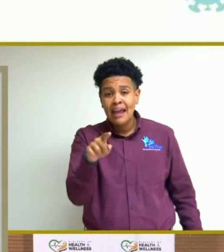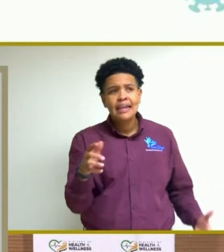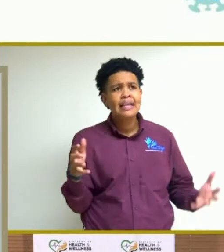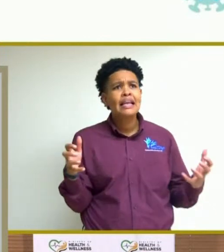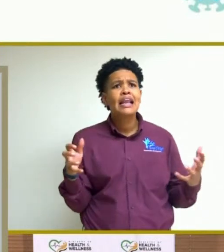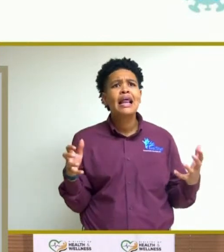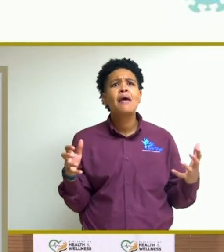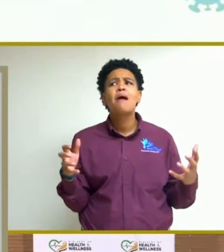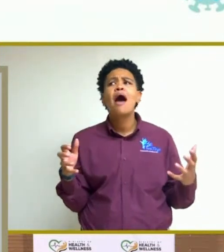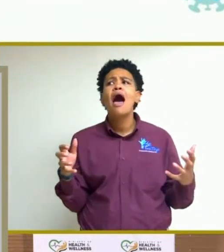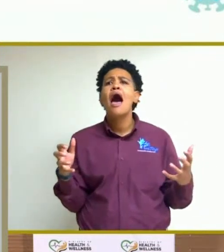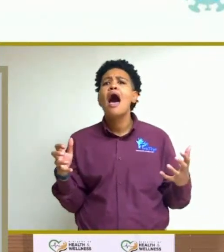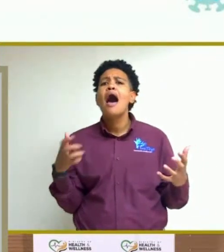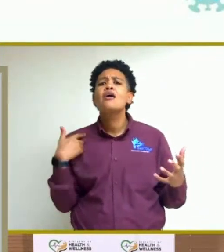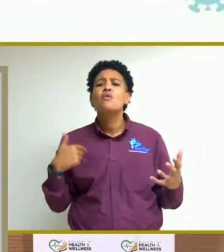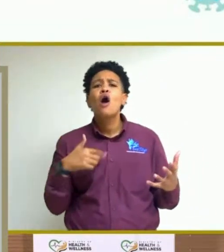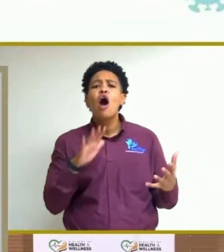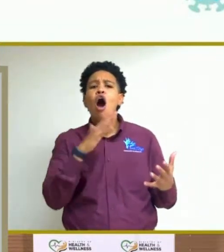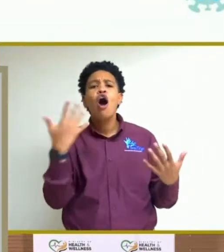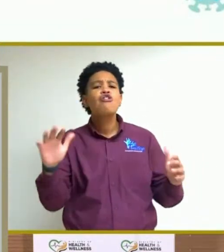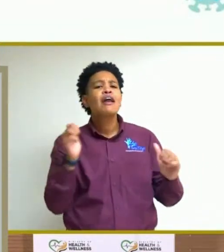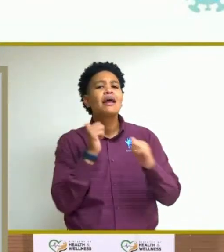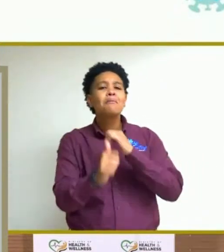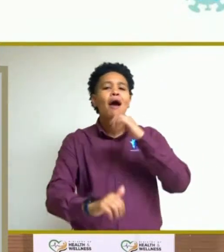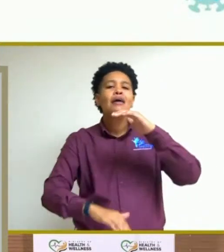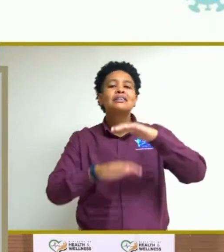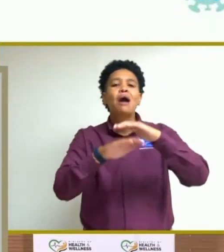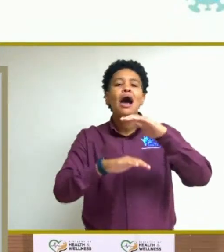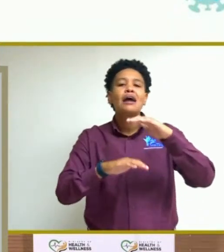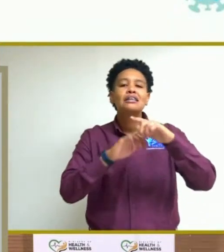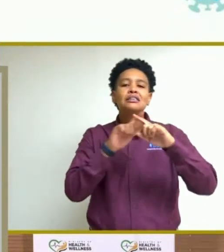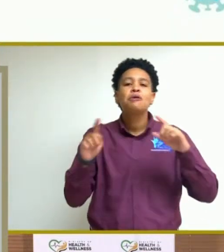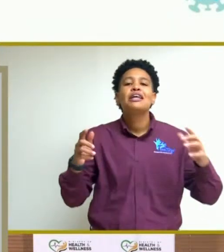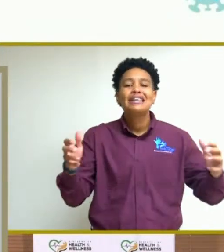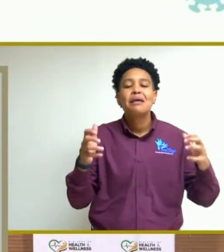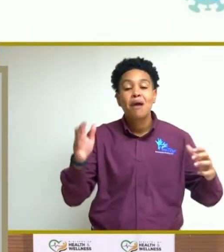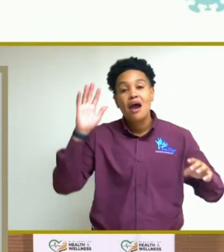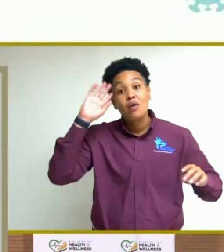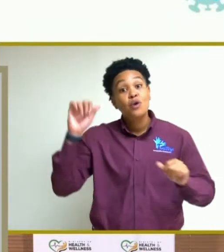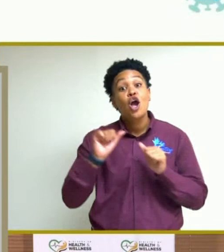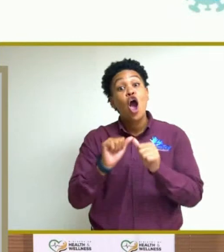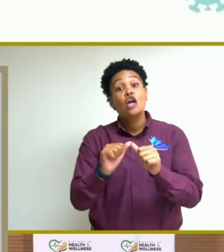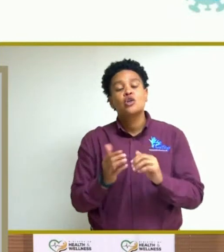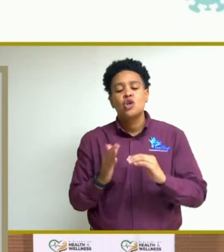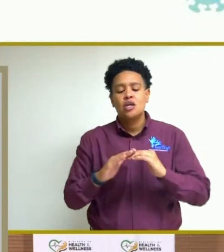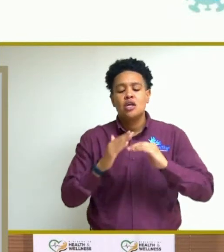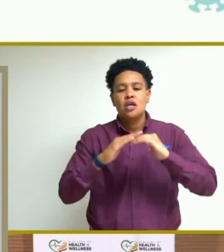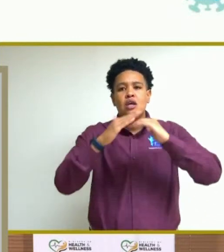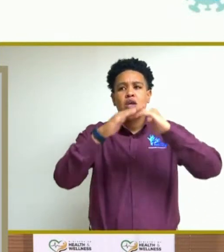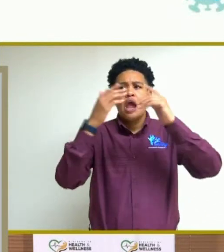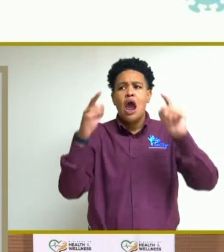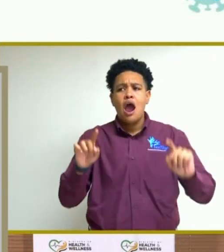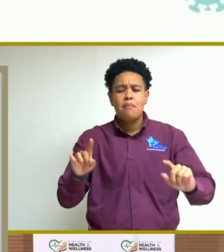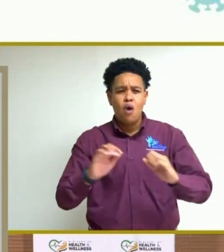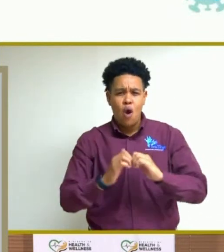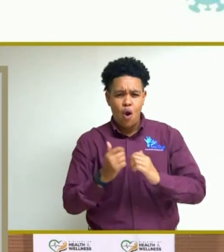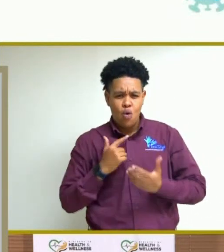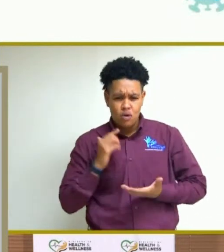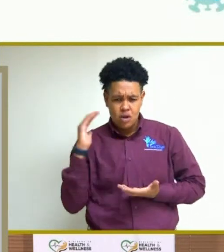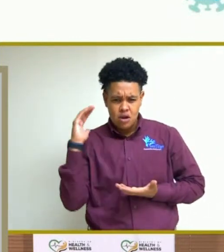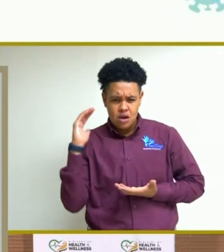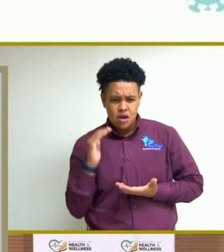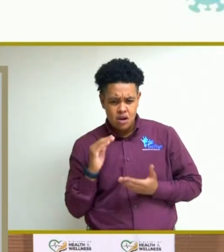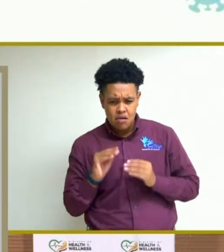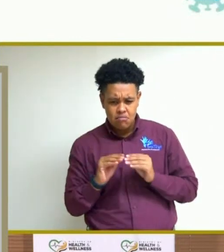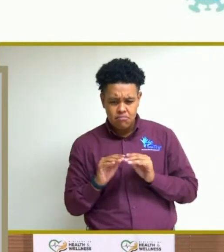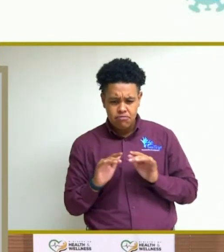are already past maxed, but the demand will continue to increase. How can we bring down that reproductive